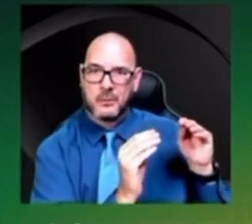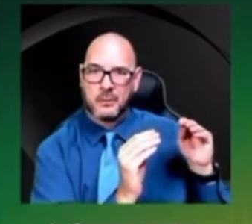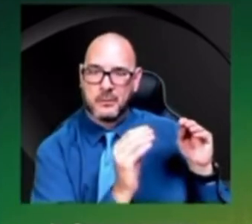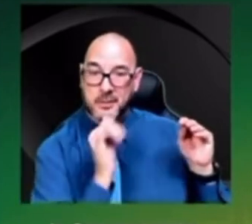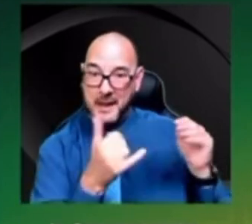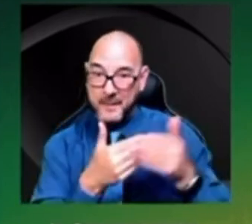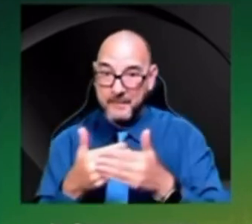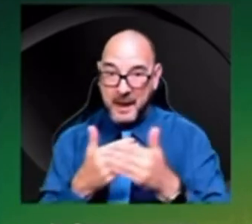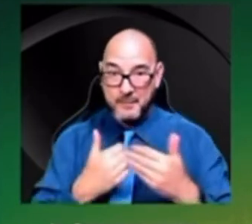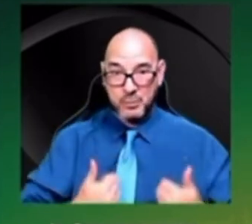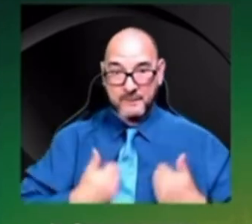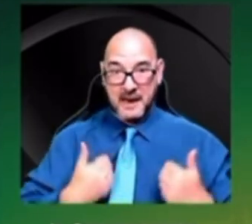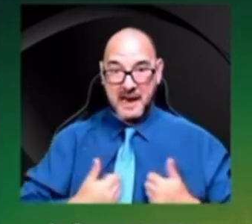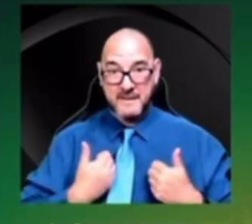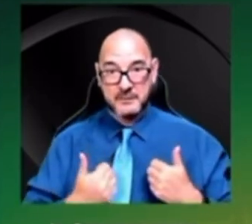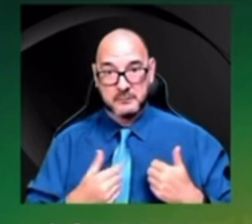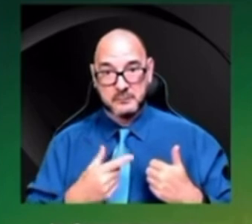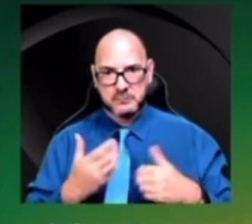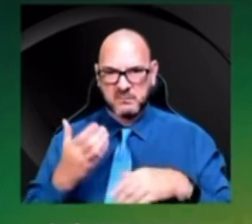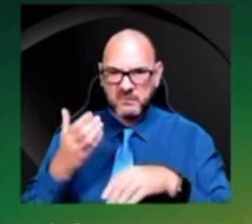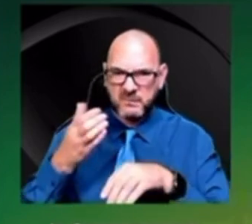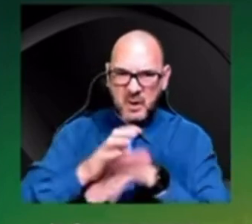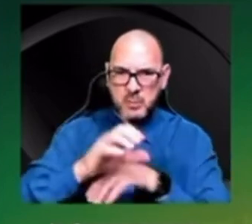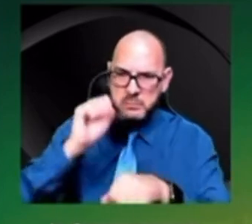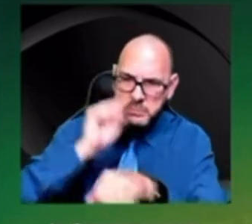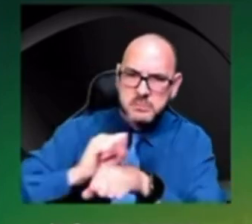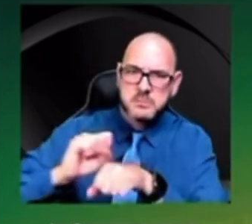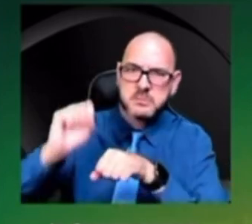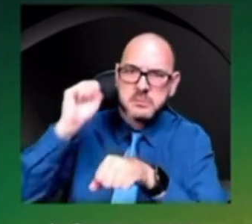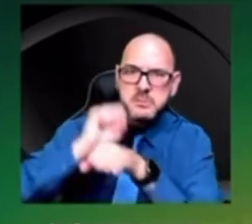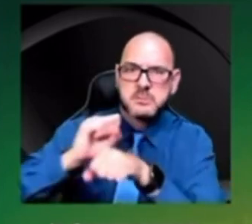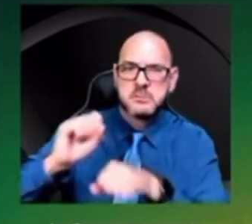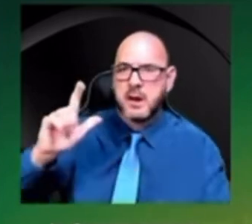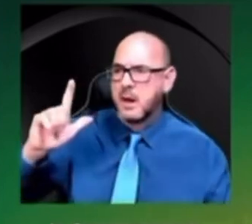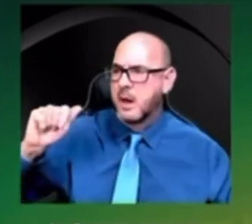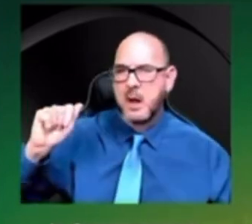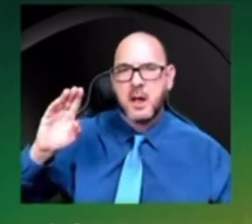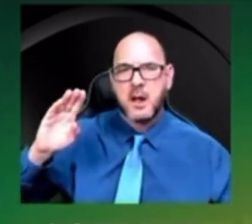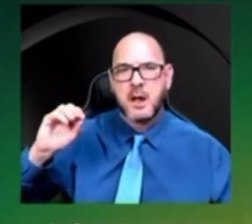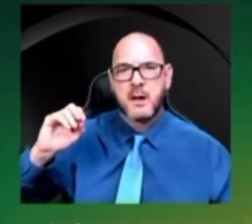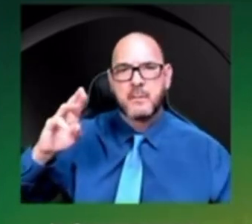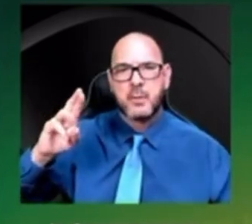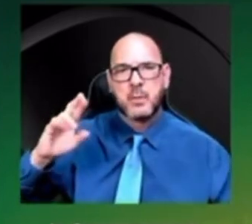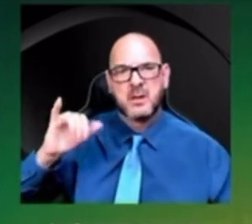work in that very place.